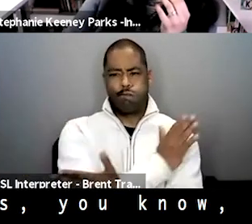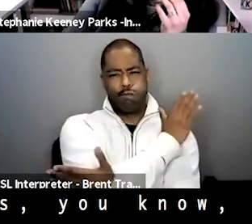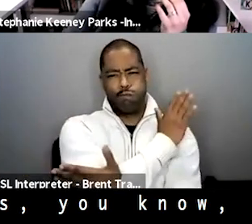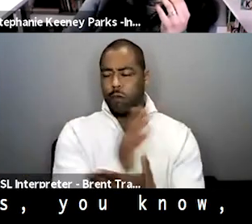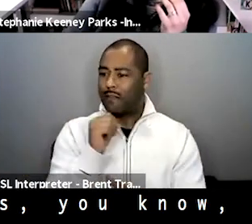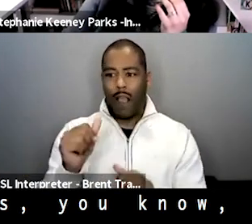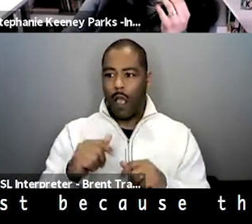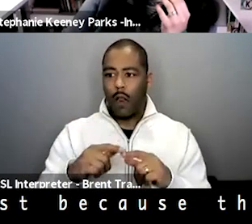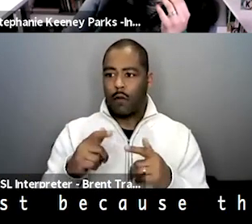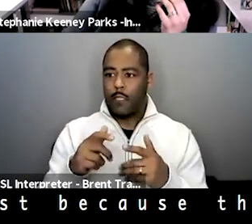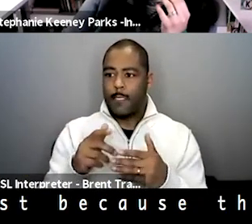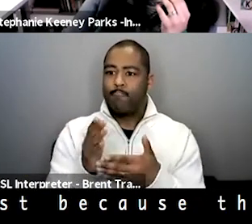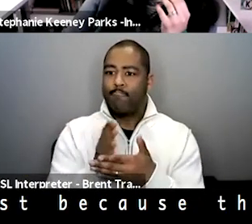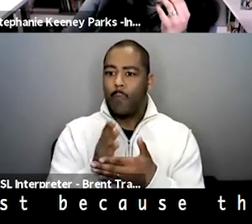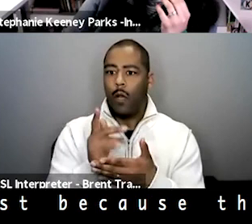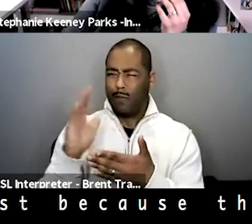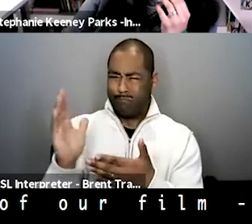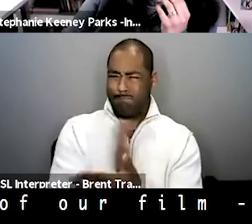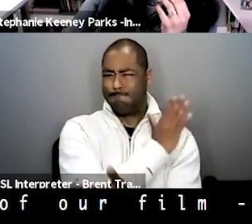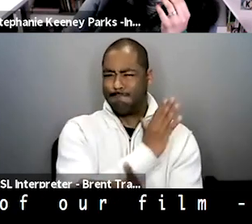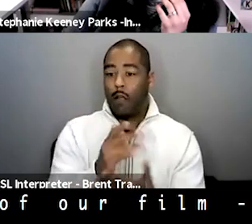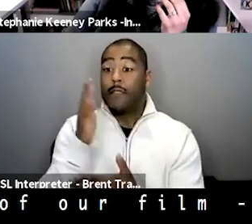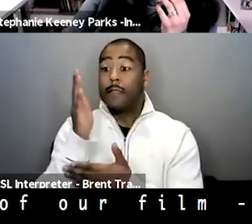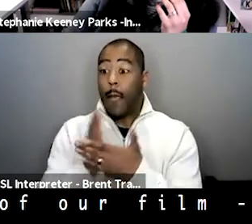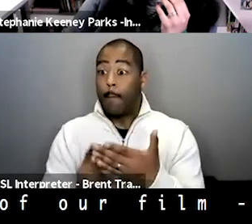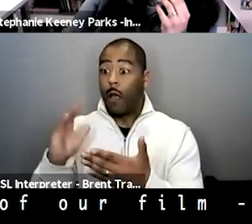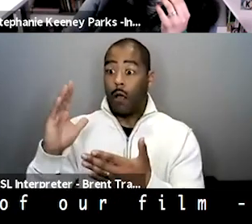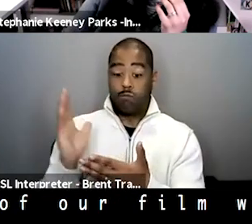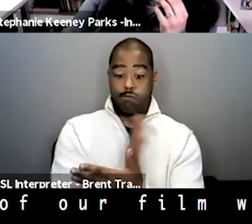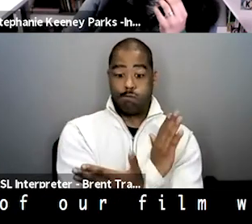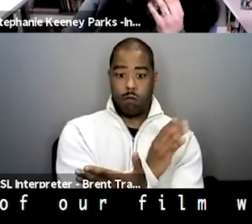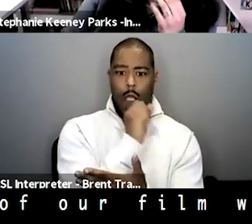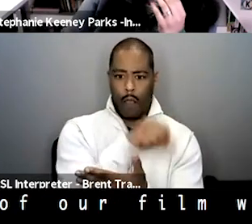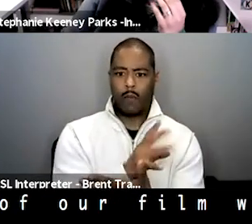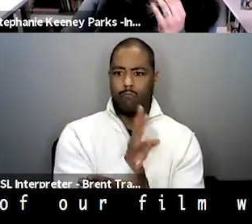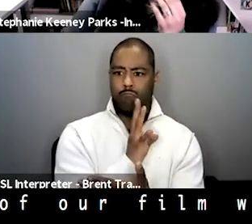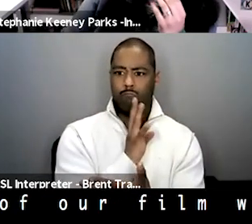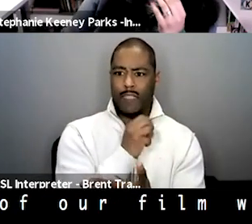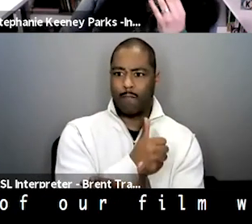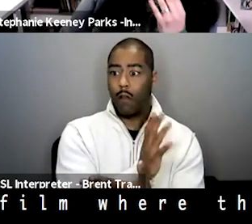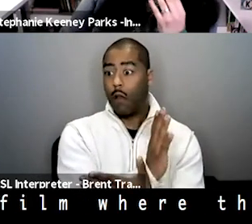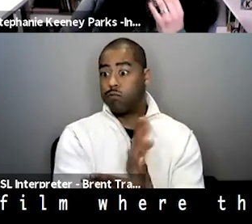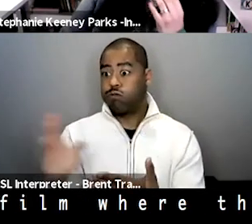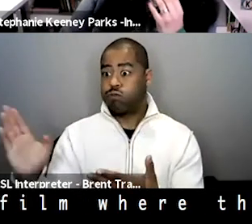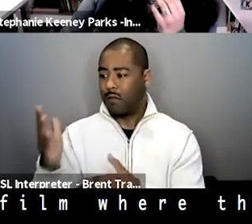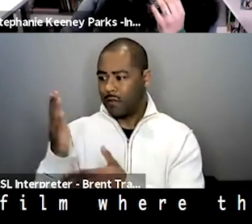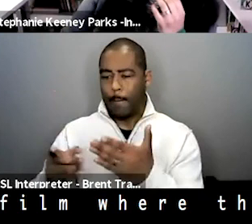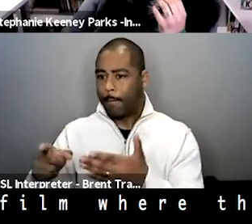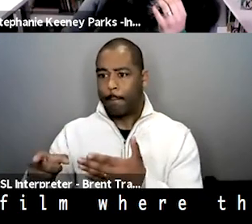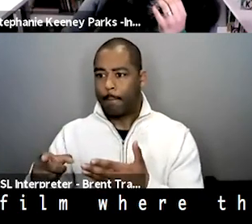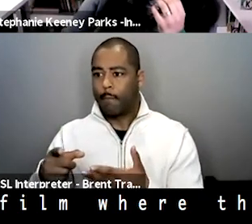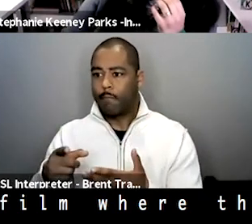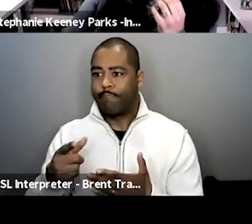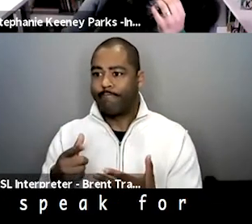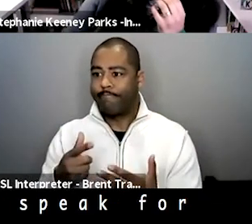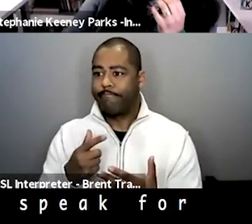know, are heard the loudest because they can. And part of our film, part of the goal of our film was to create a